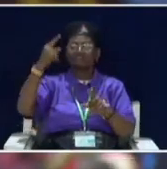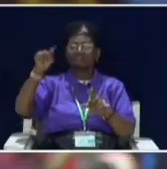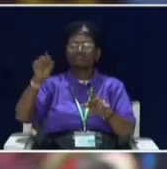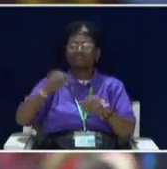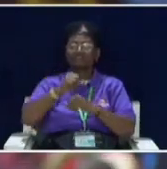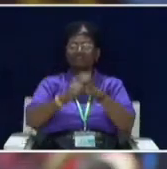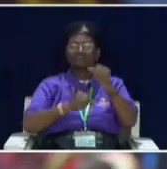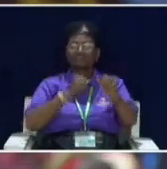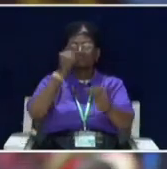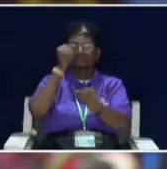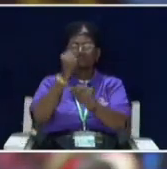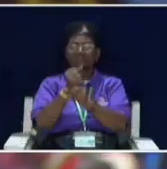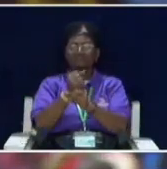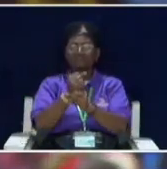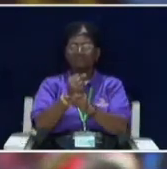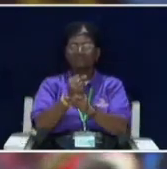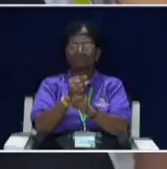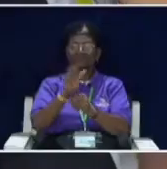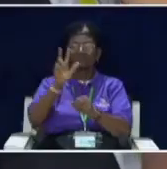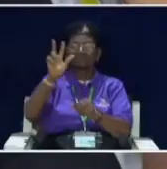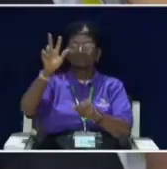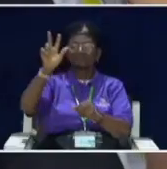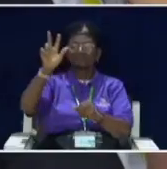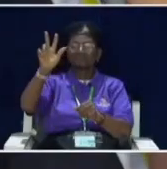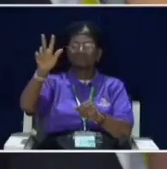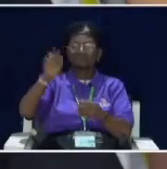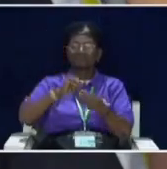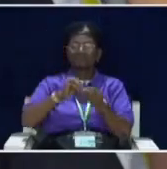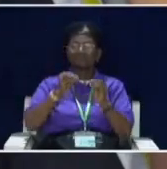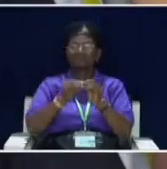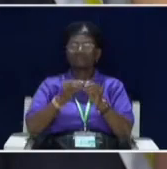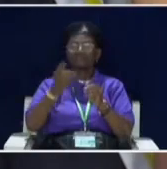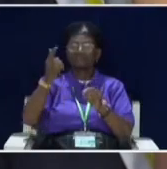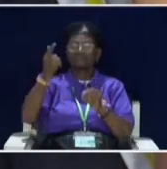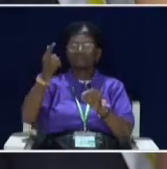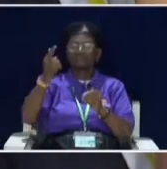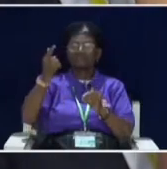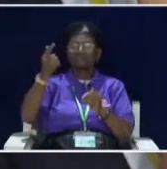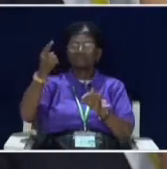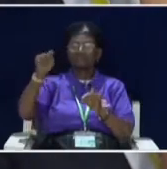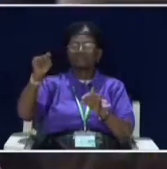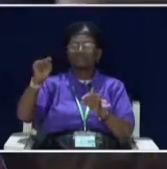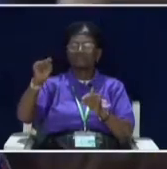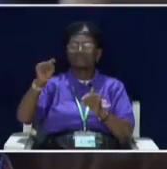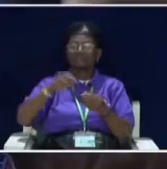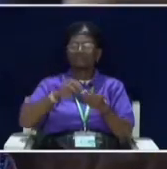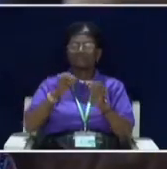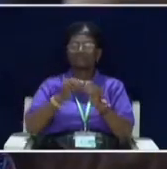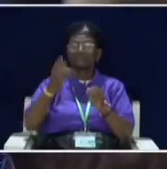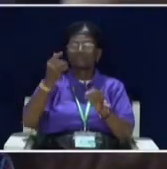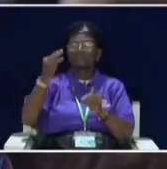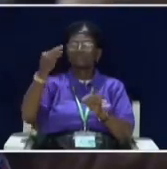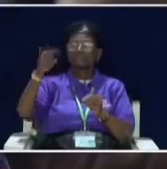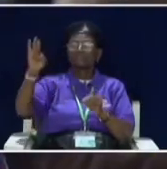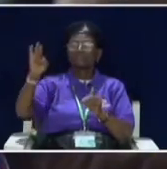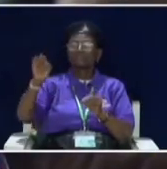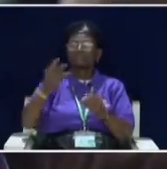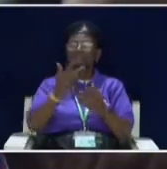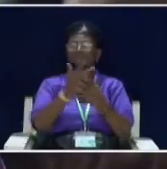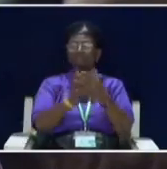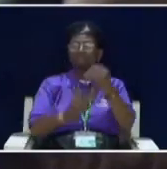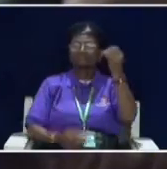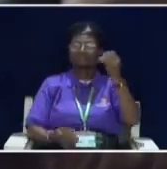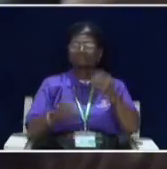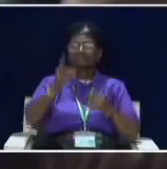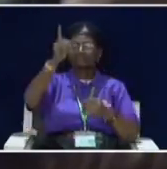yi. Three is the number of the Trinity. Number keta oni number ti meta